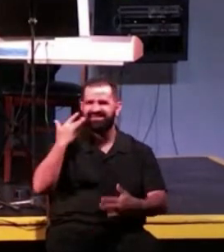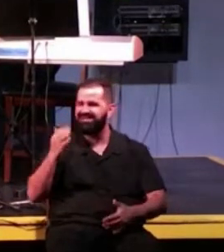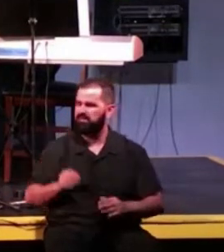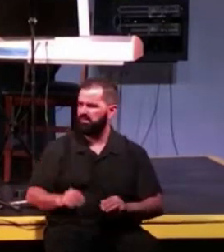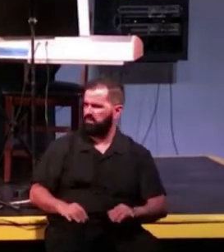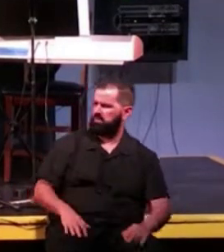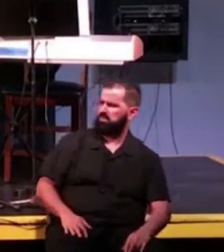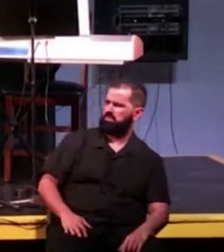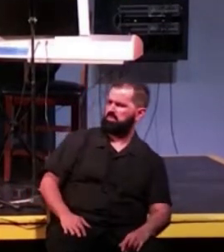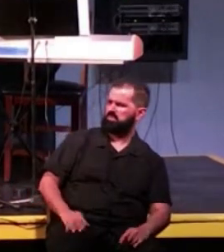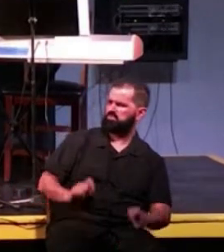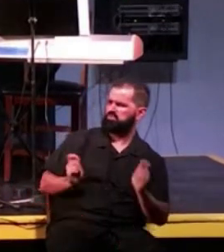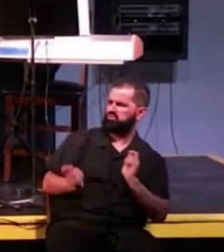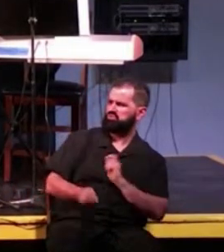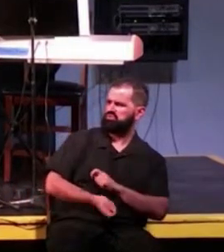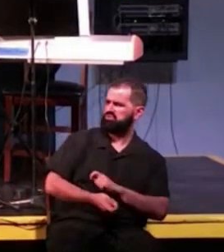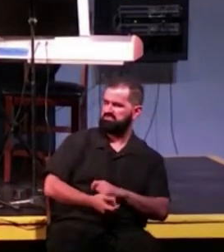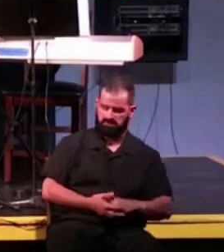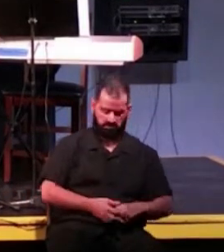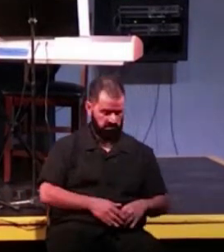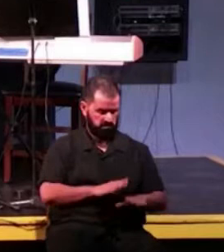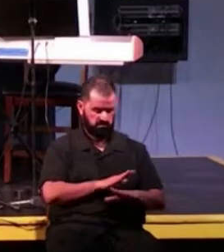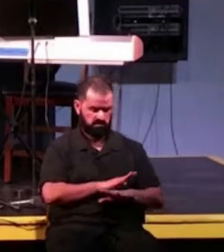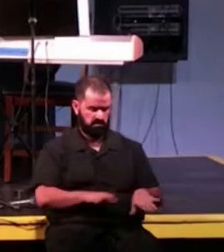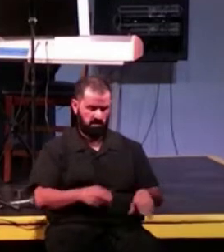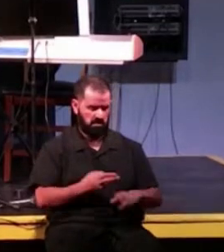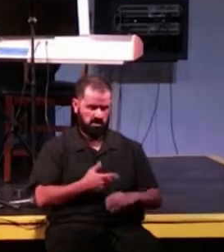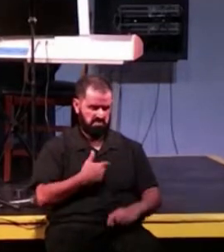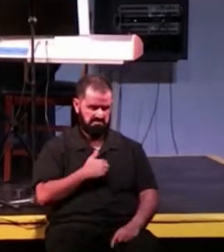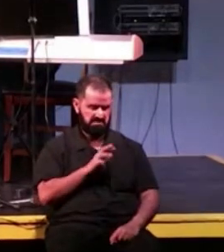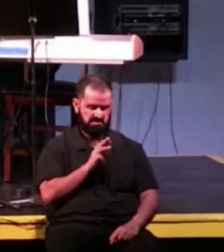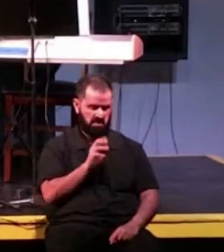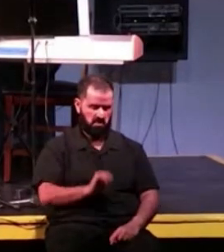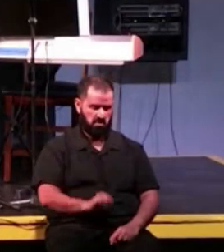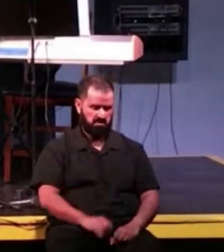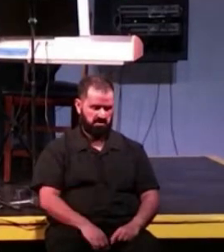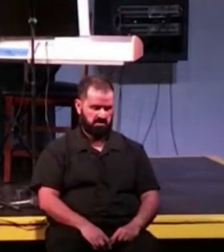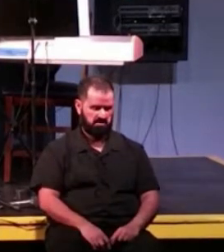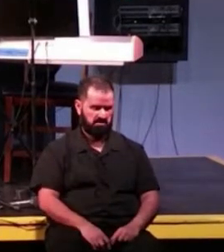gosh. Don't call me Naomi.